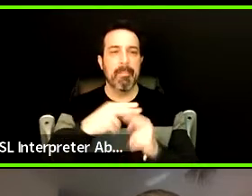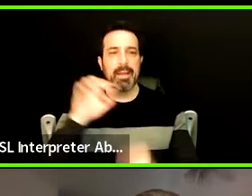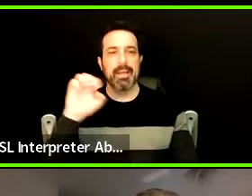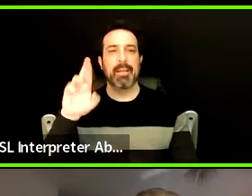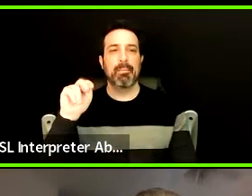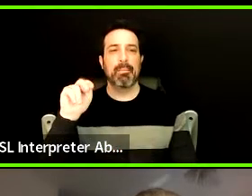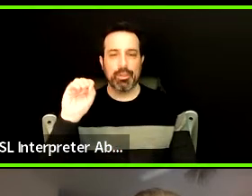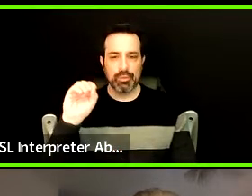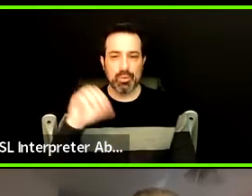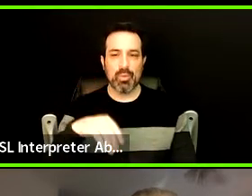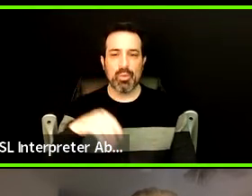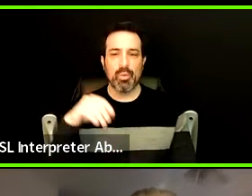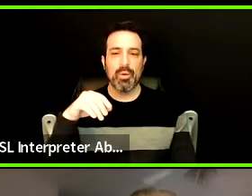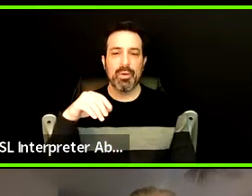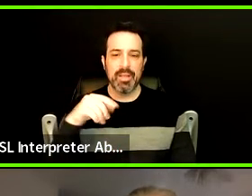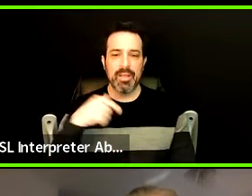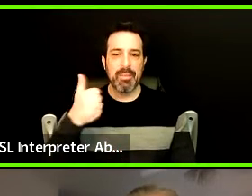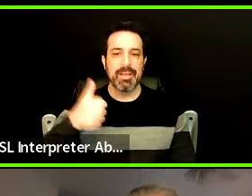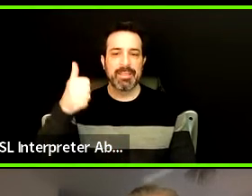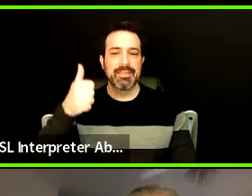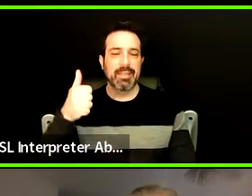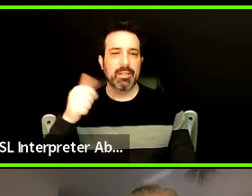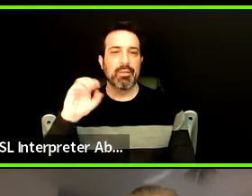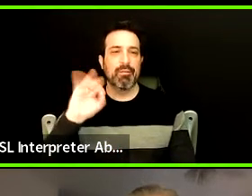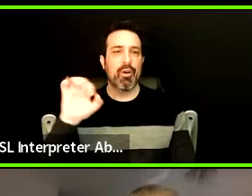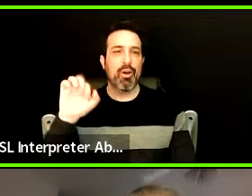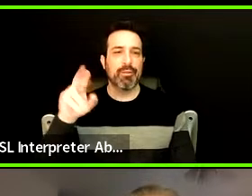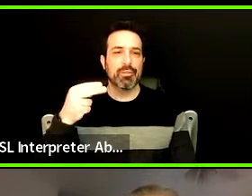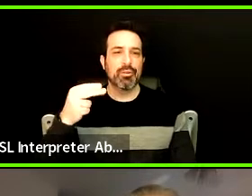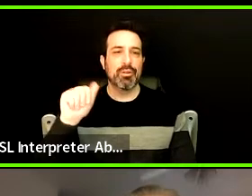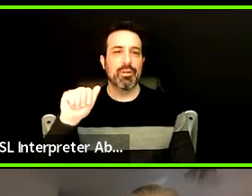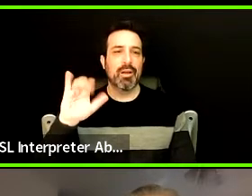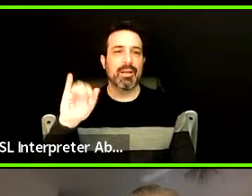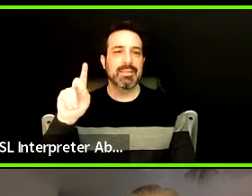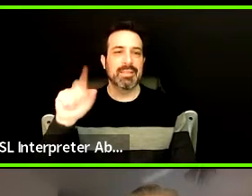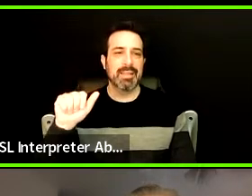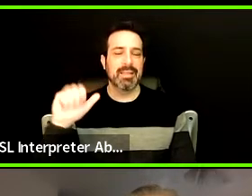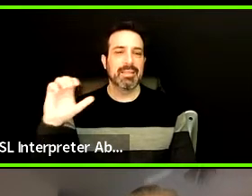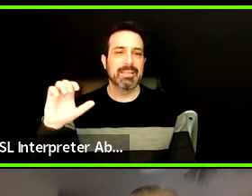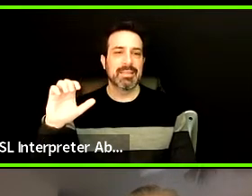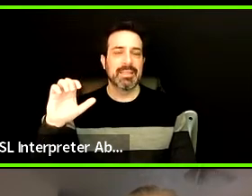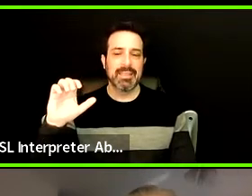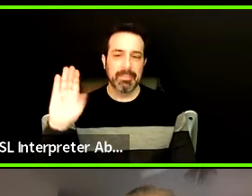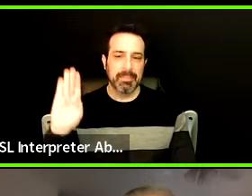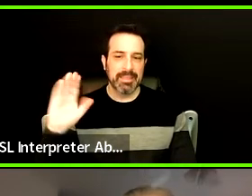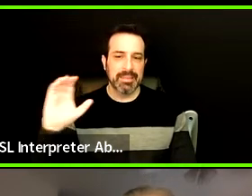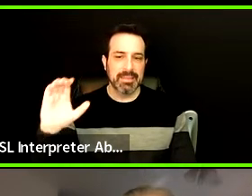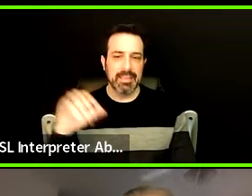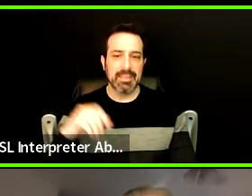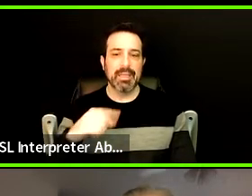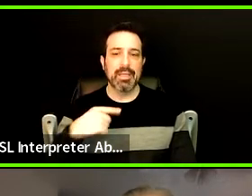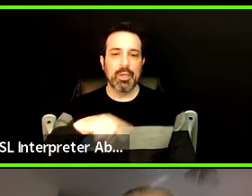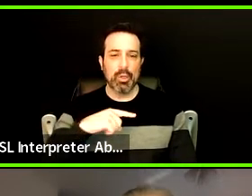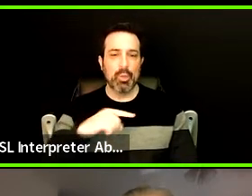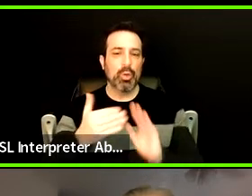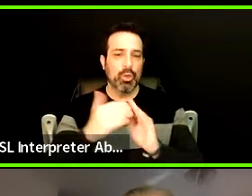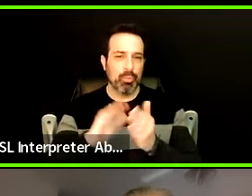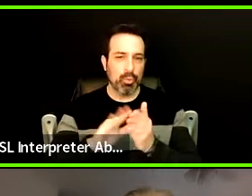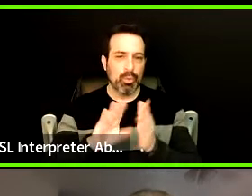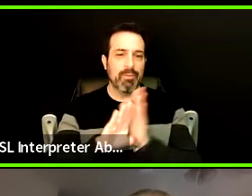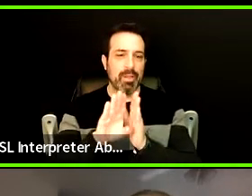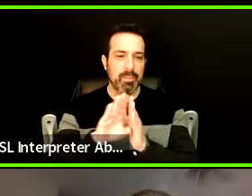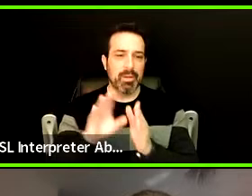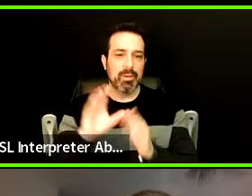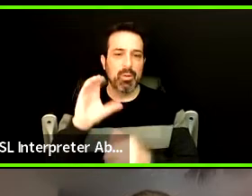Ernest Fonseca. I am the Chief Executive Officer of Hacienda CDC. We are obviously community development corporation,